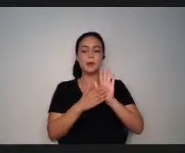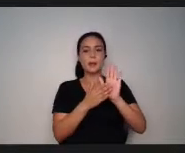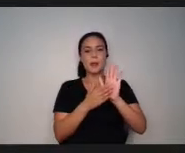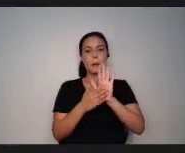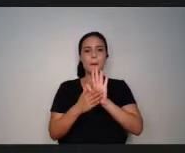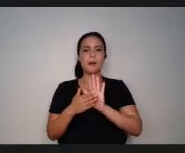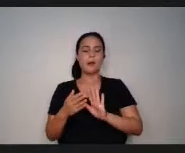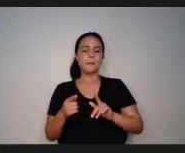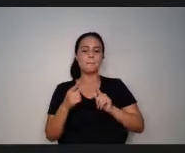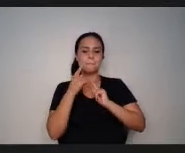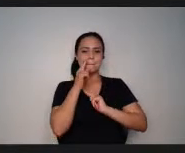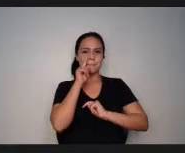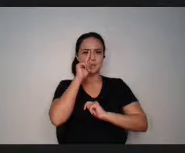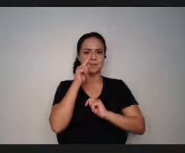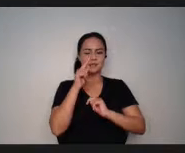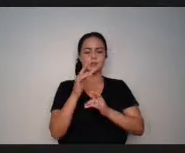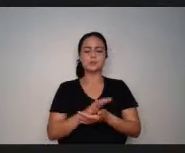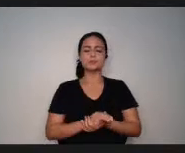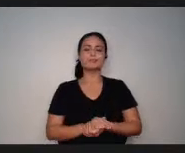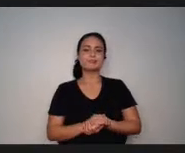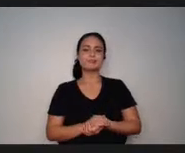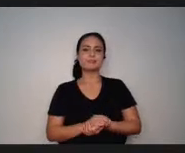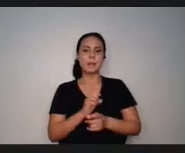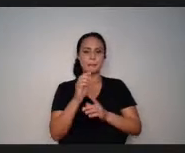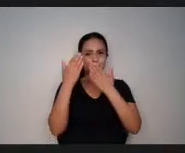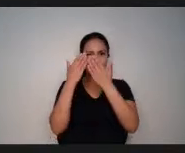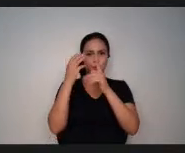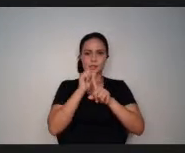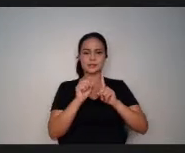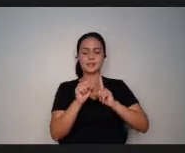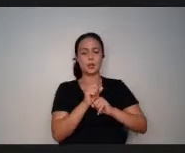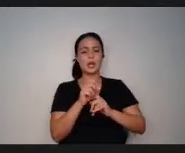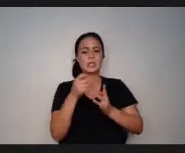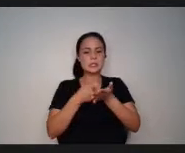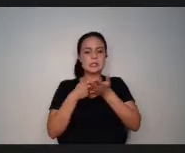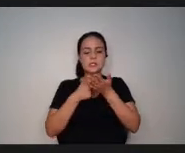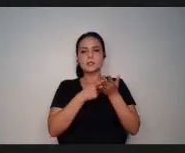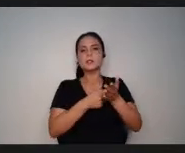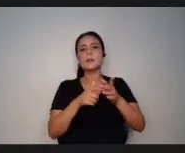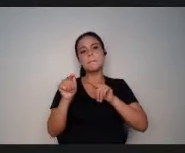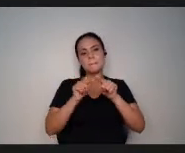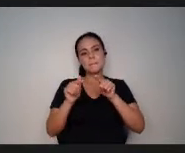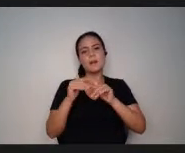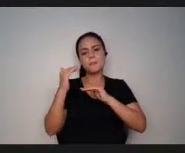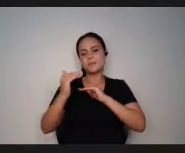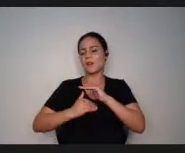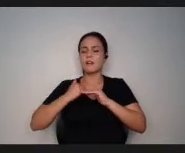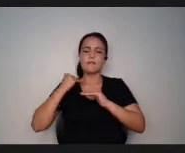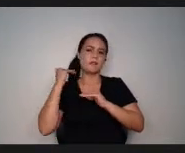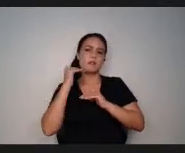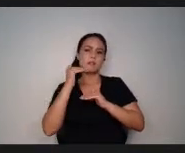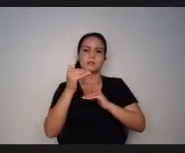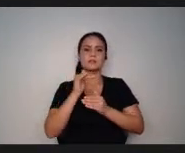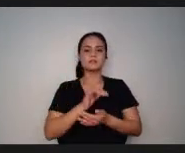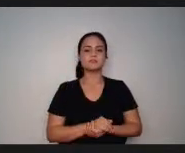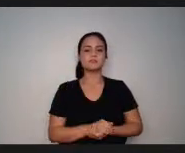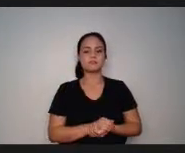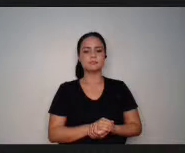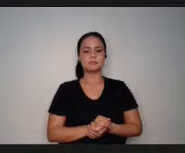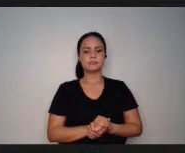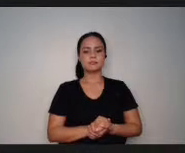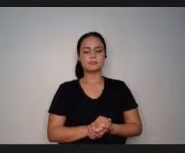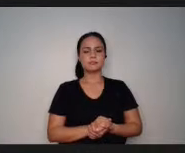are submitted to these high issues and risks because the demands are very